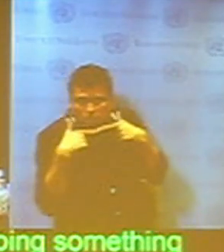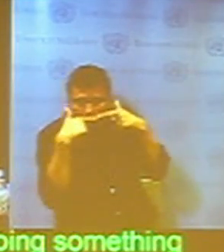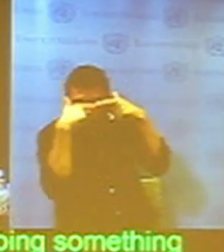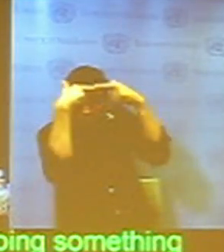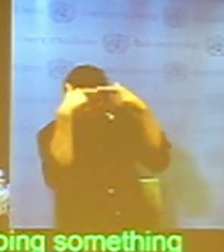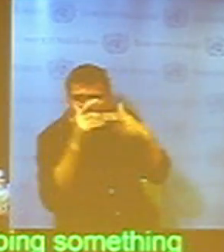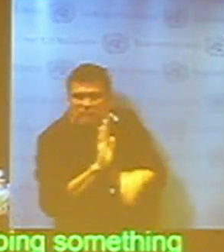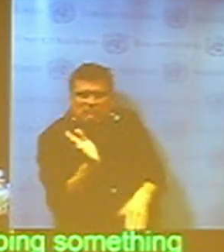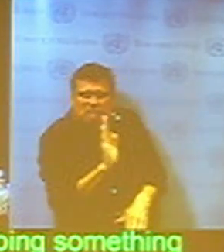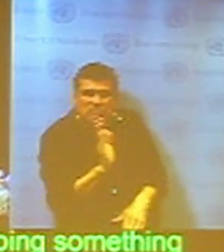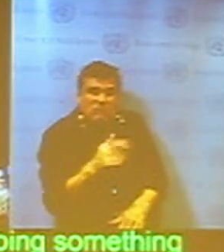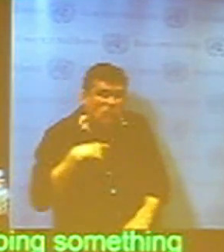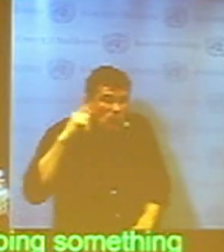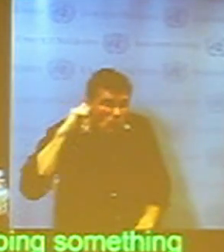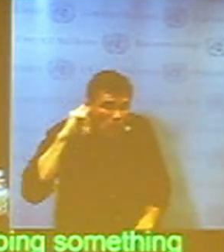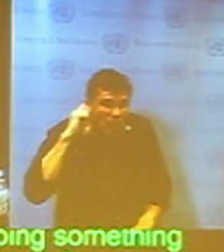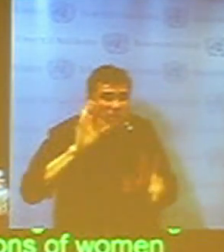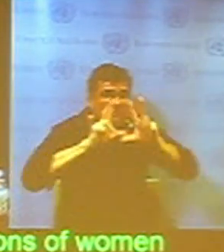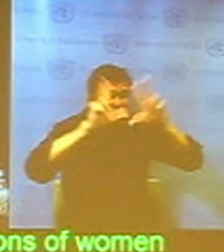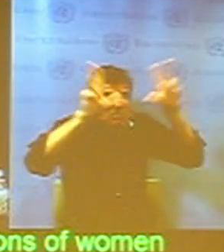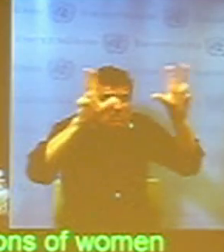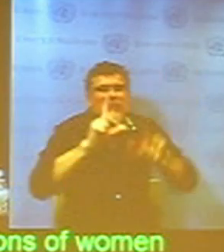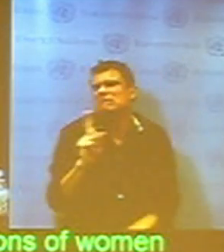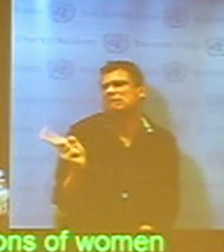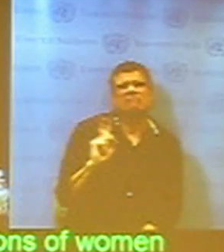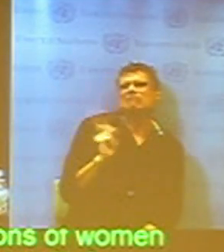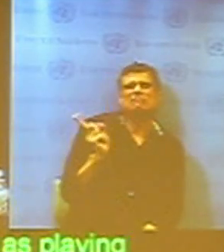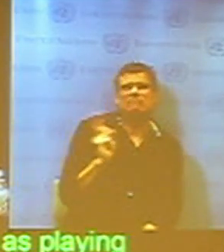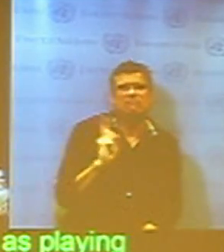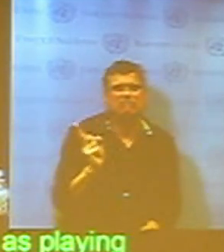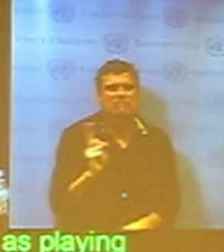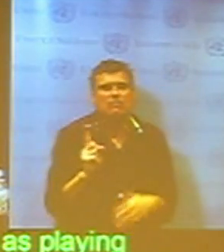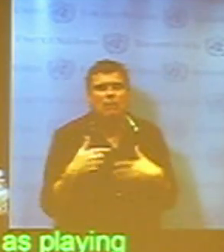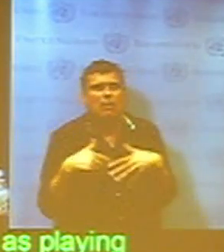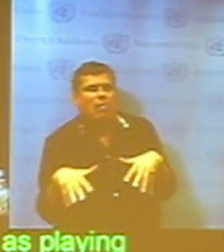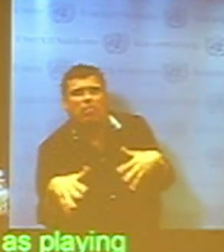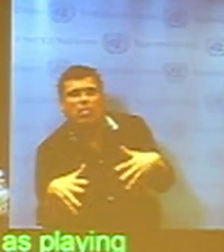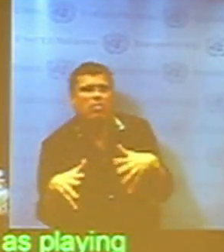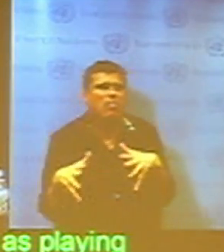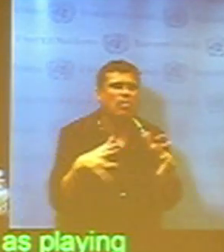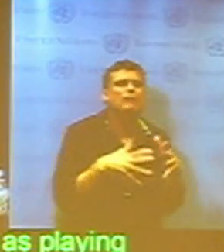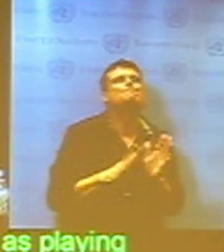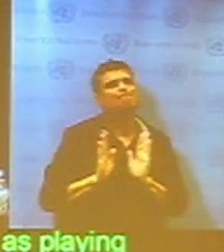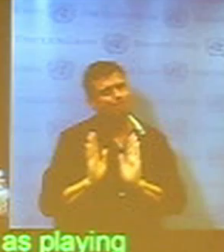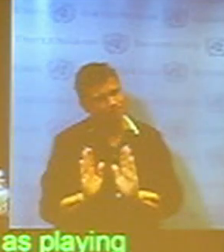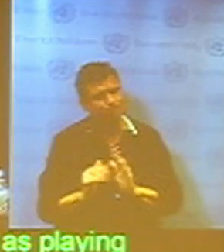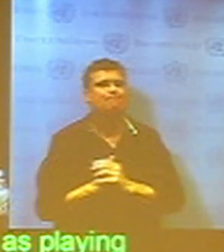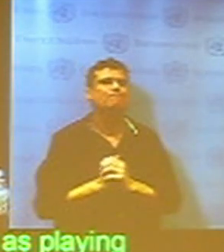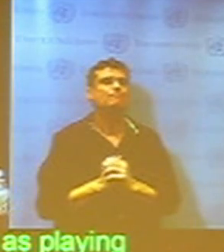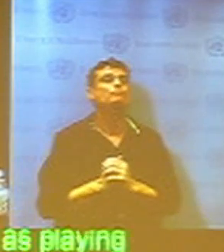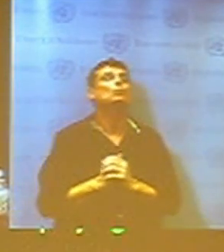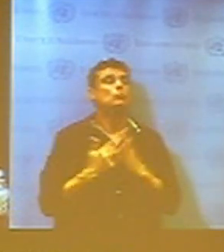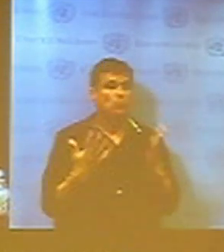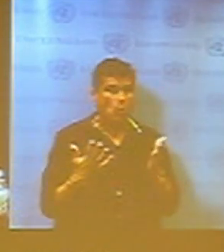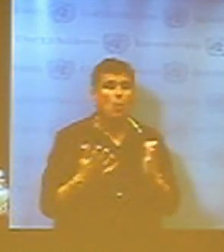basketball. So we started by allowing them a safe space. We made